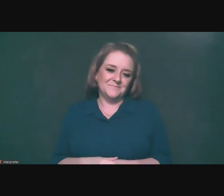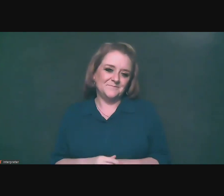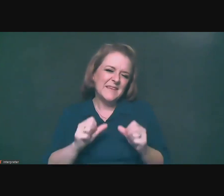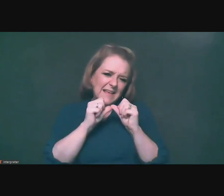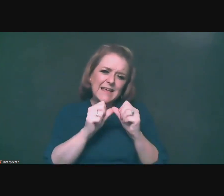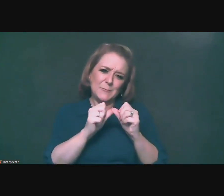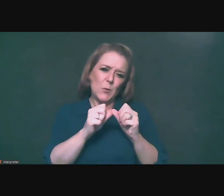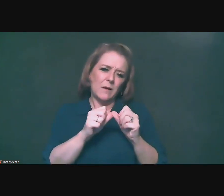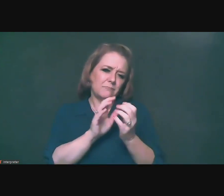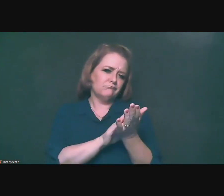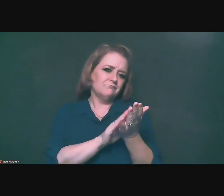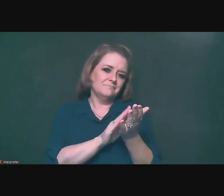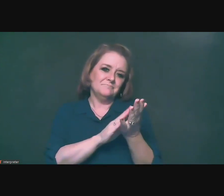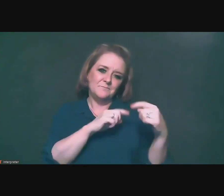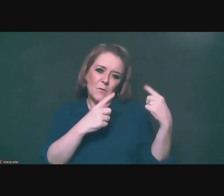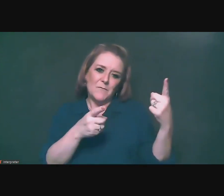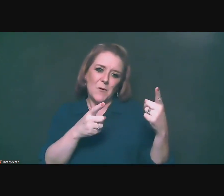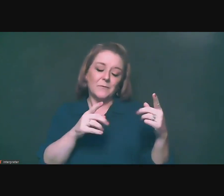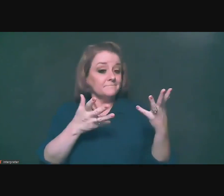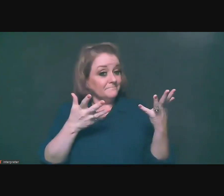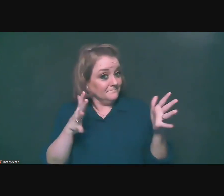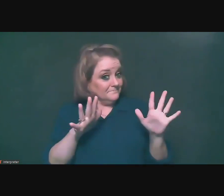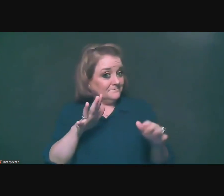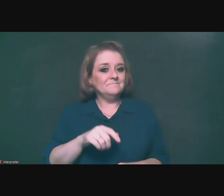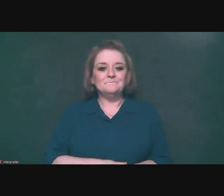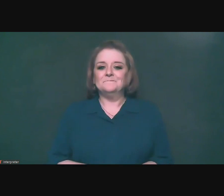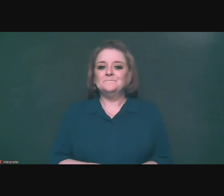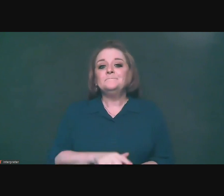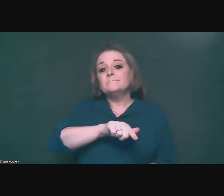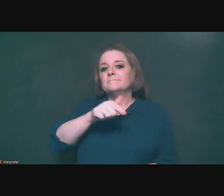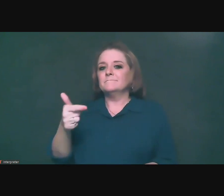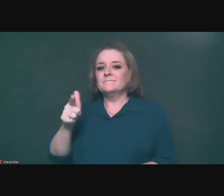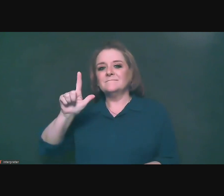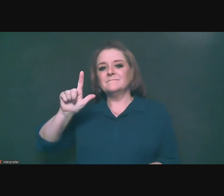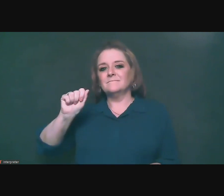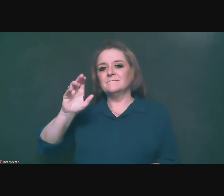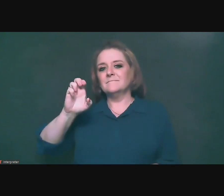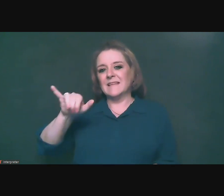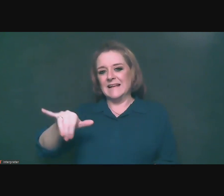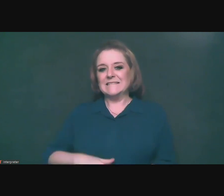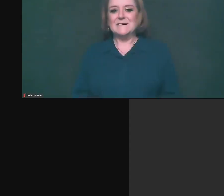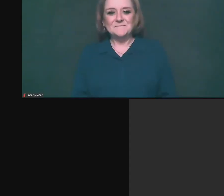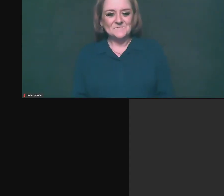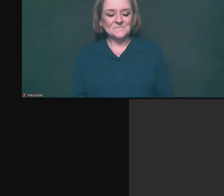You're doing a great job. That's all I have. Lacey, it's back to you.